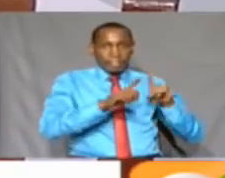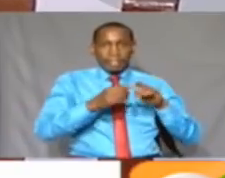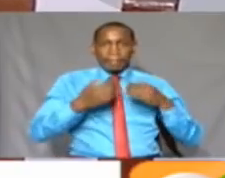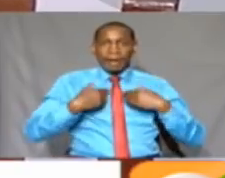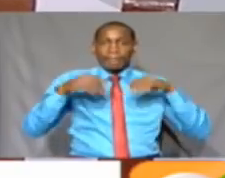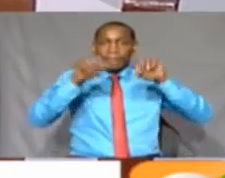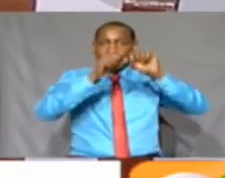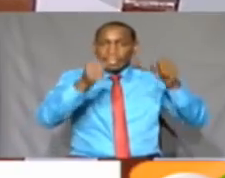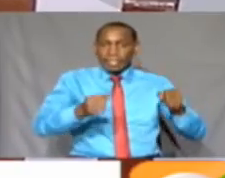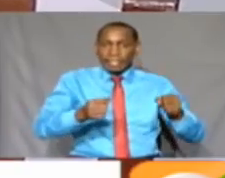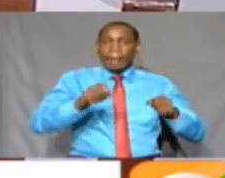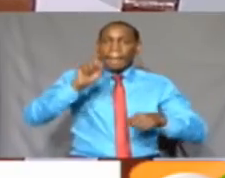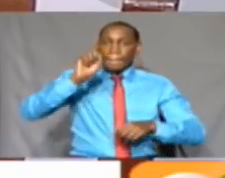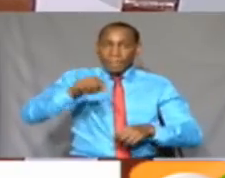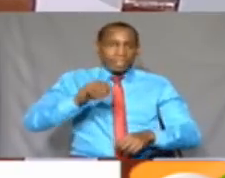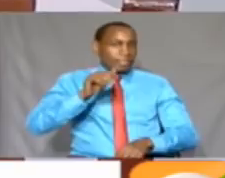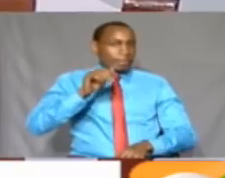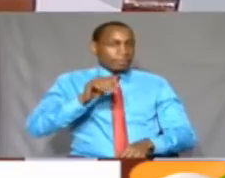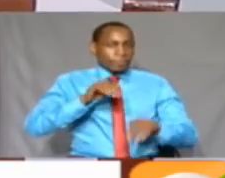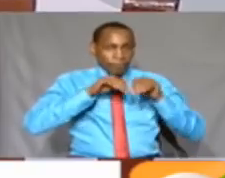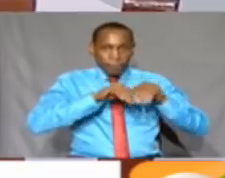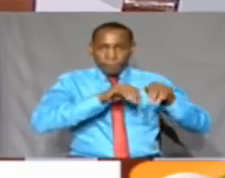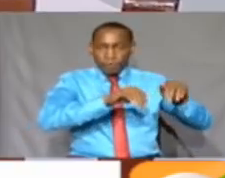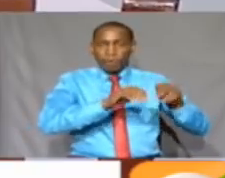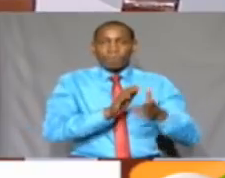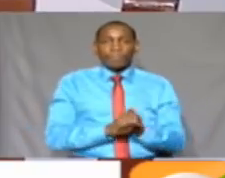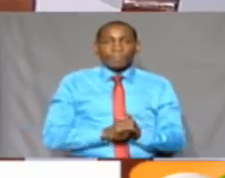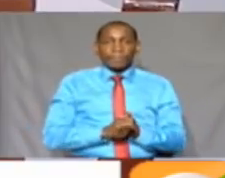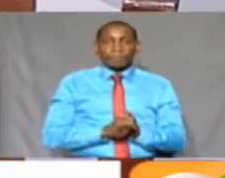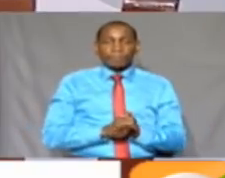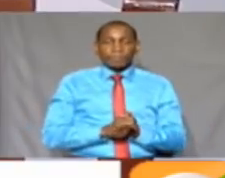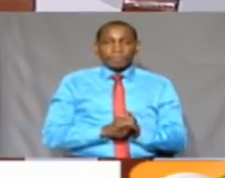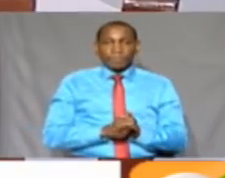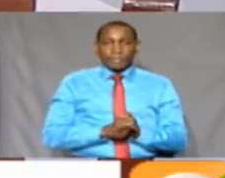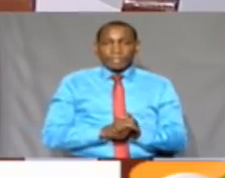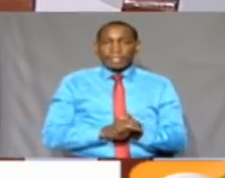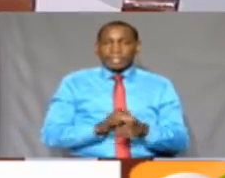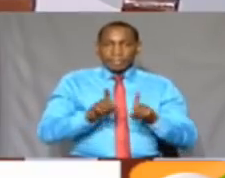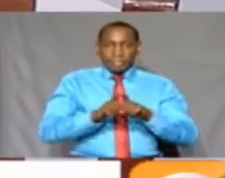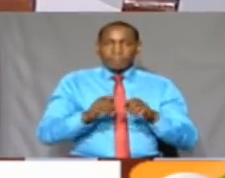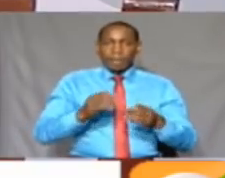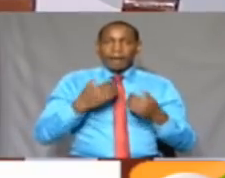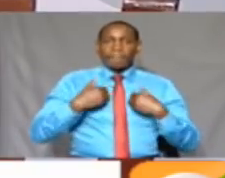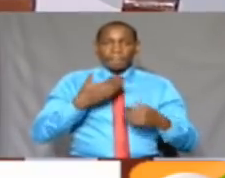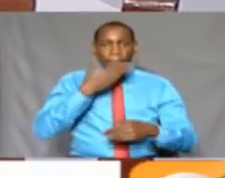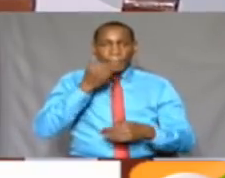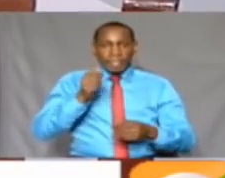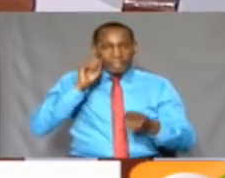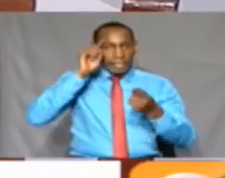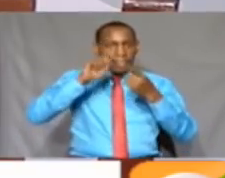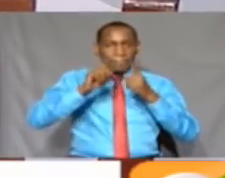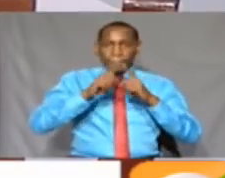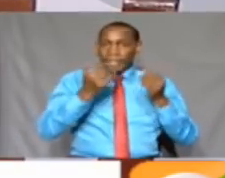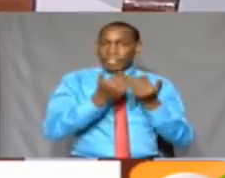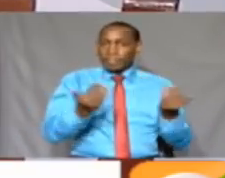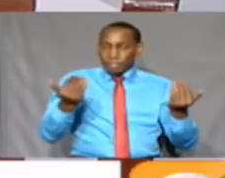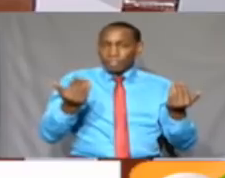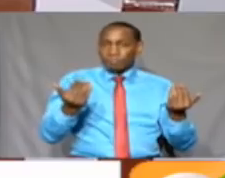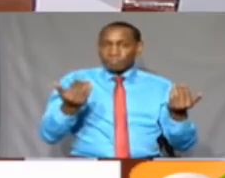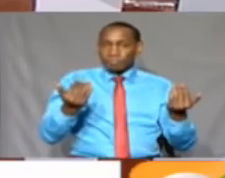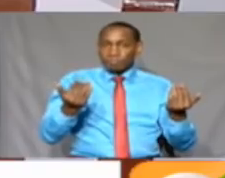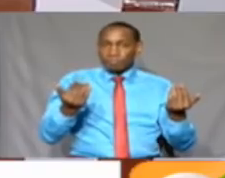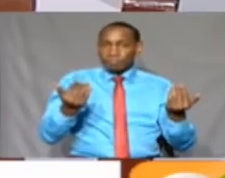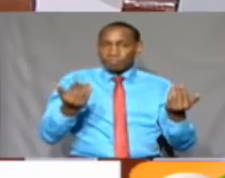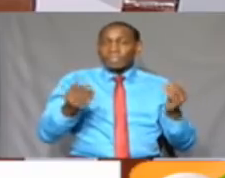systems, and they must be followed. I know sometimes, even with the best intentions, sometimes kids turn out